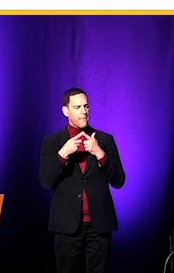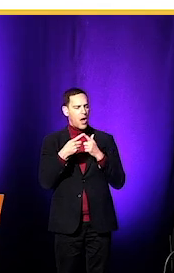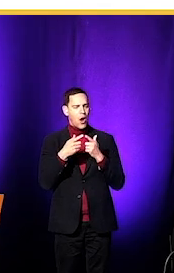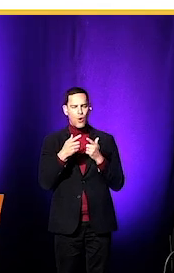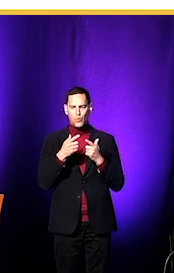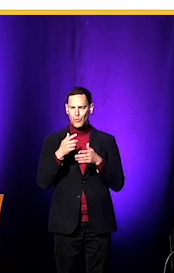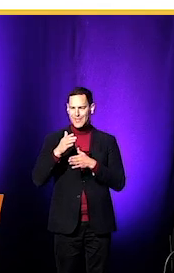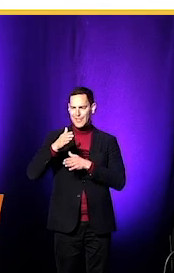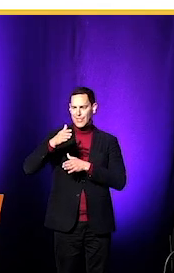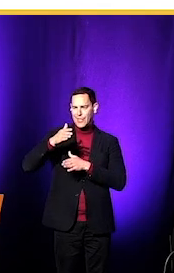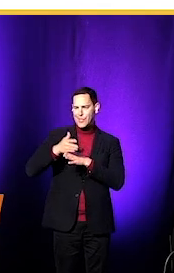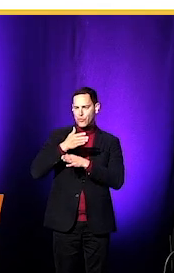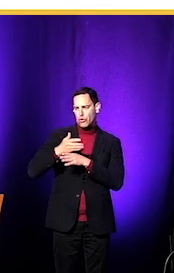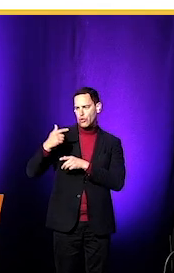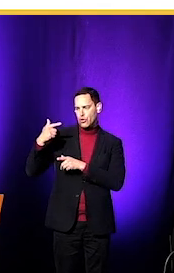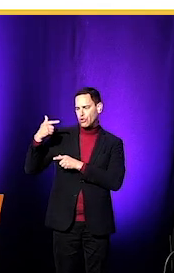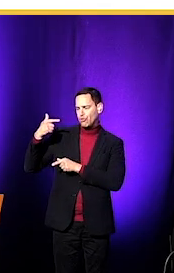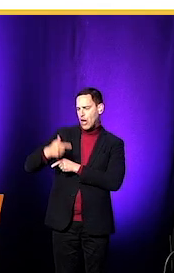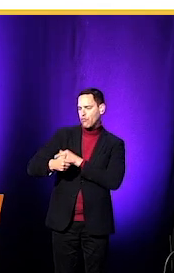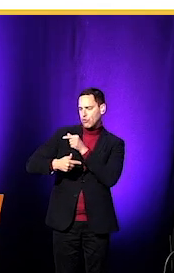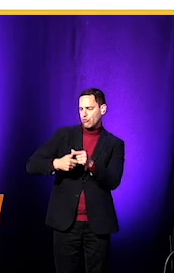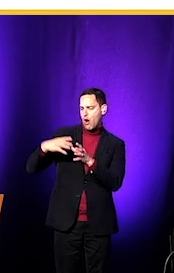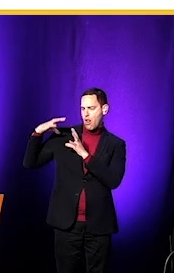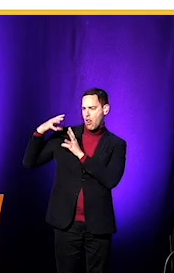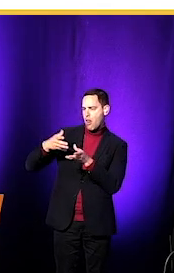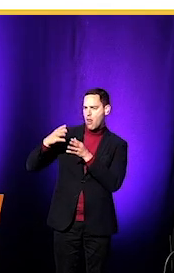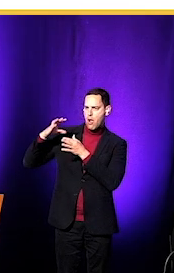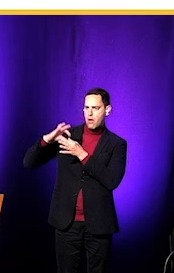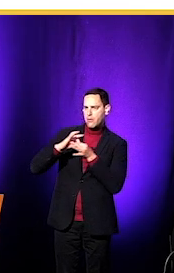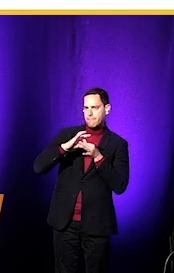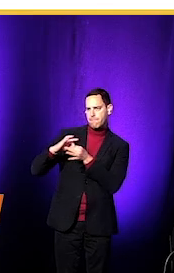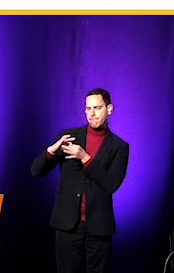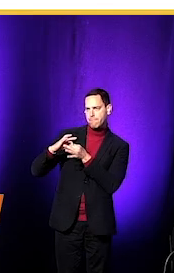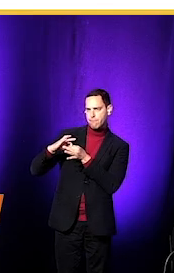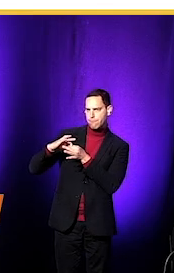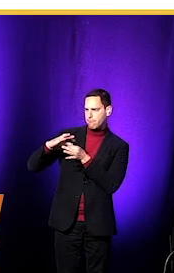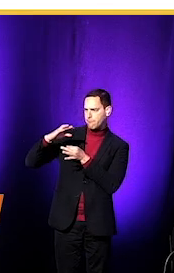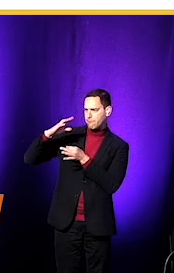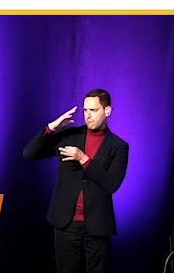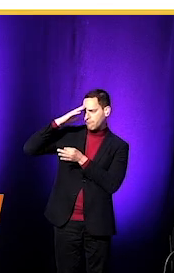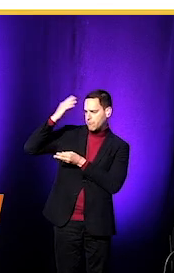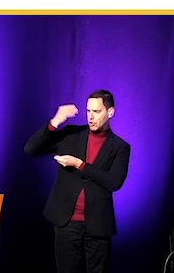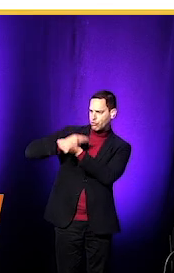intergenerationality helps when you think about this version of